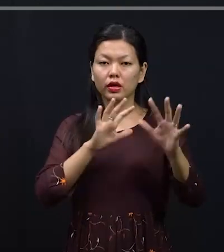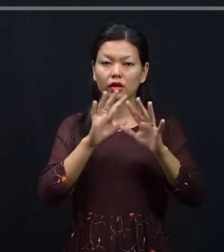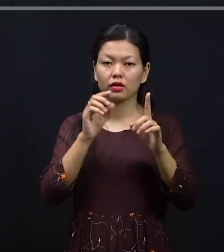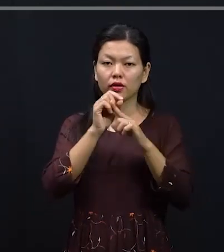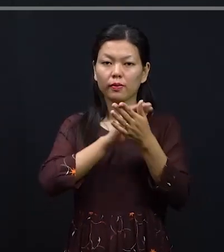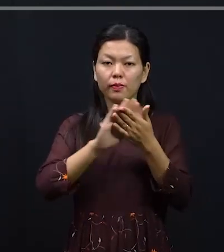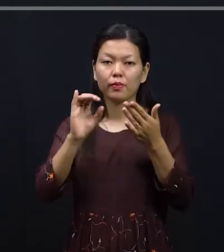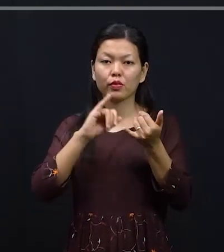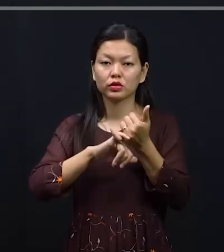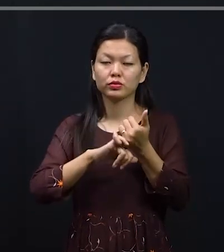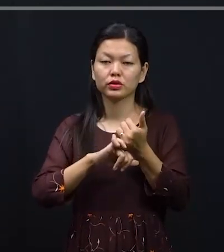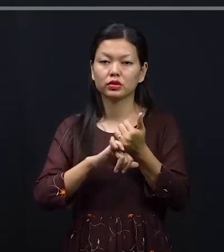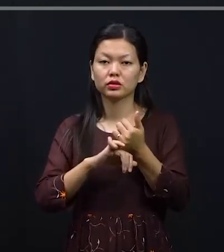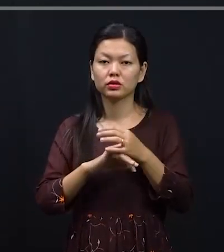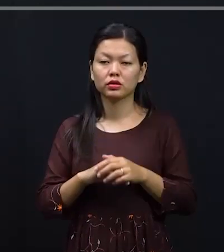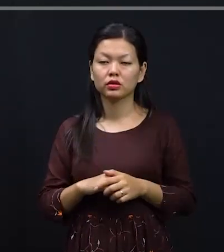coli. And similarly,